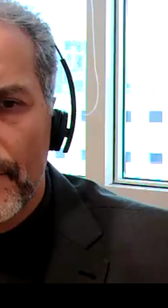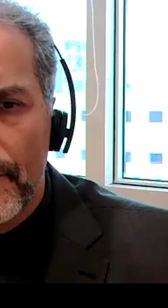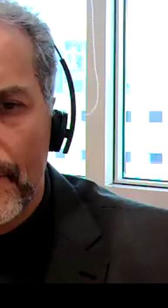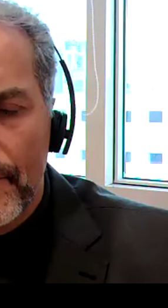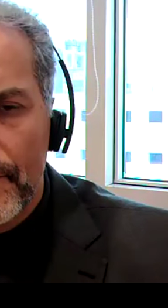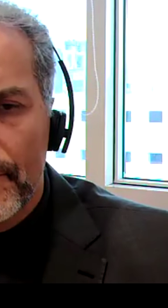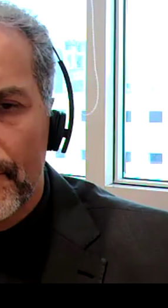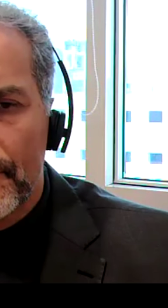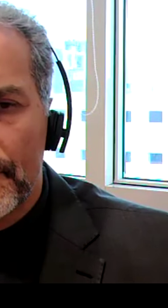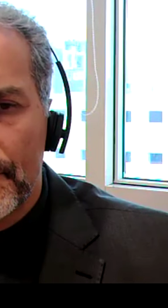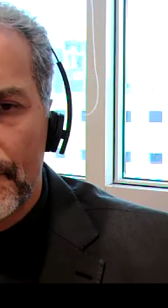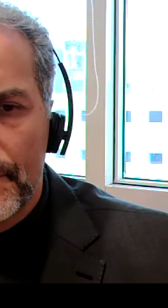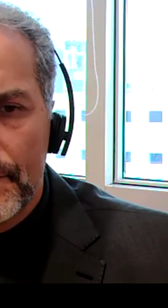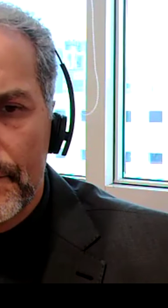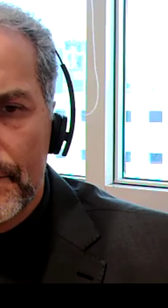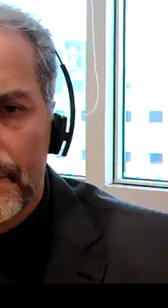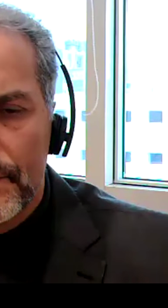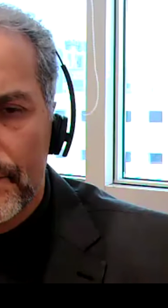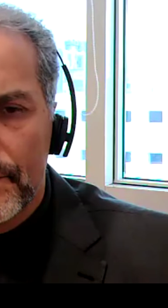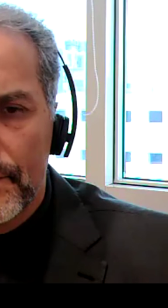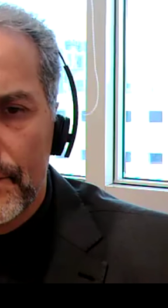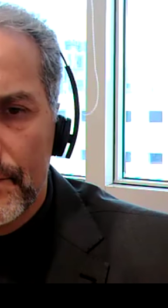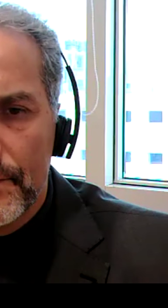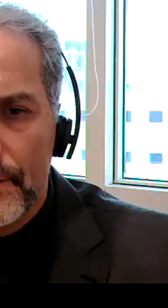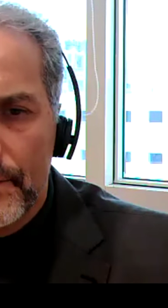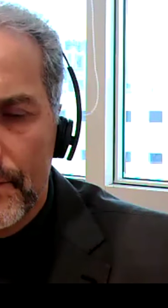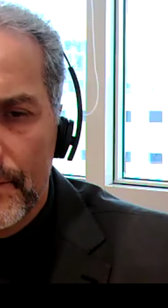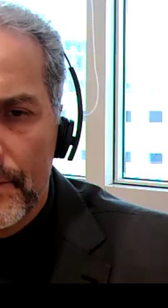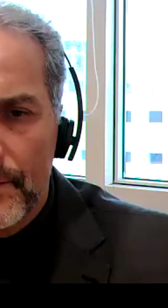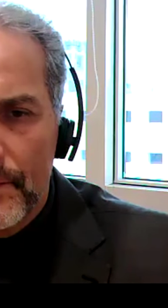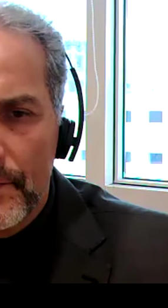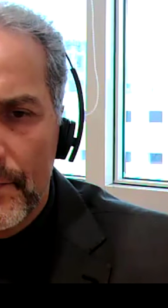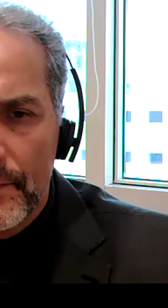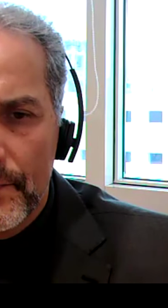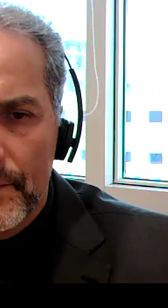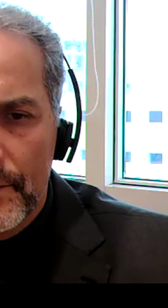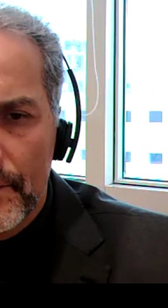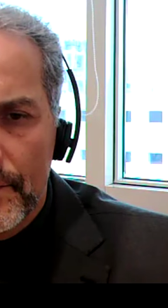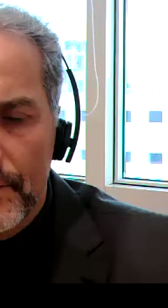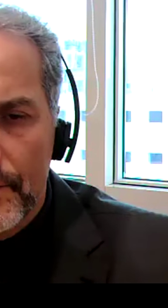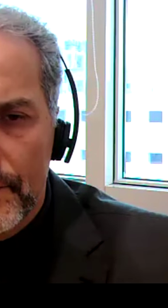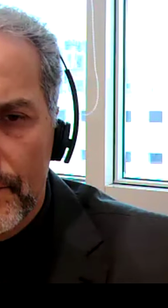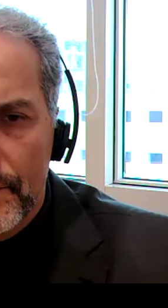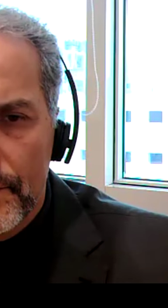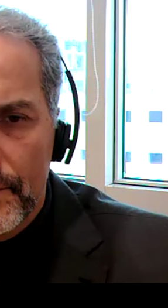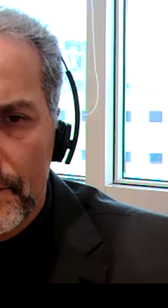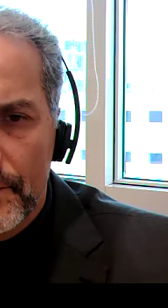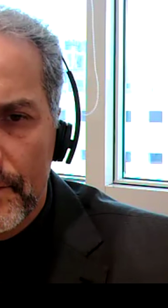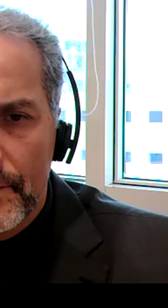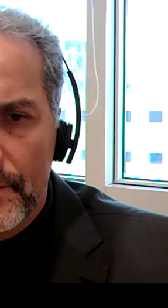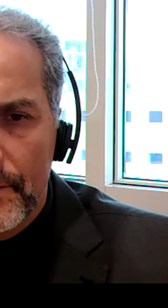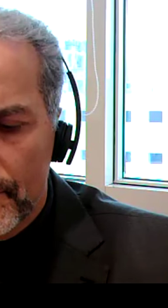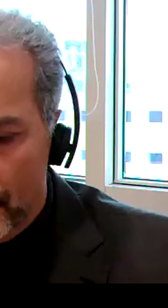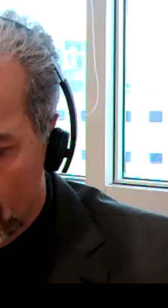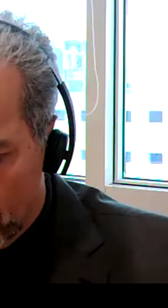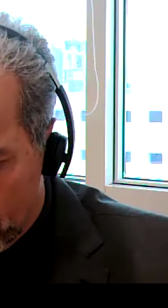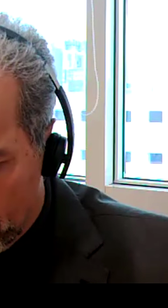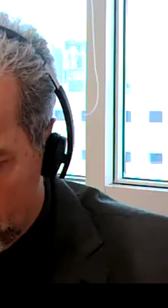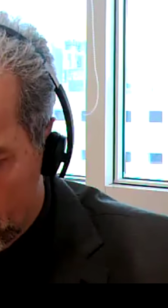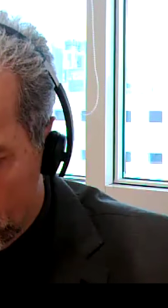Let's now hear from two speakers on resilient health